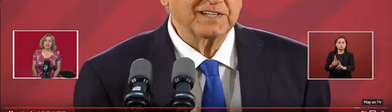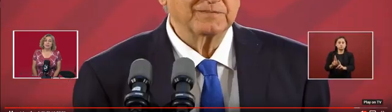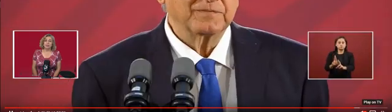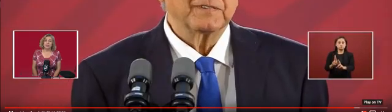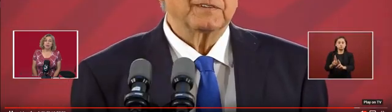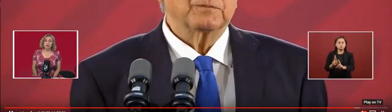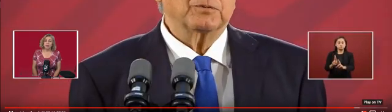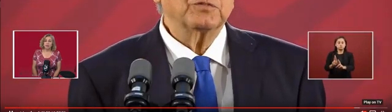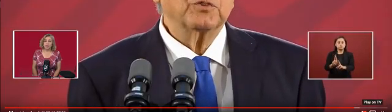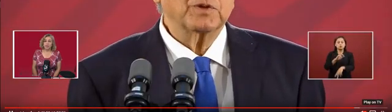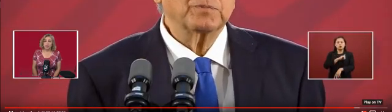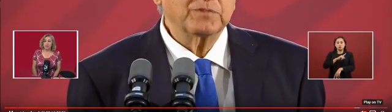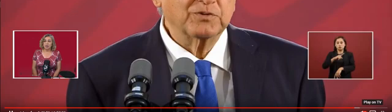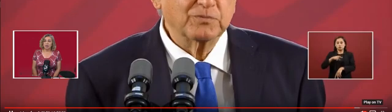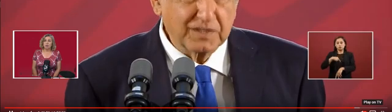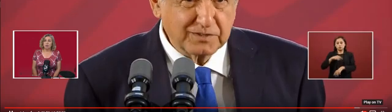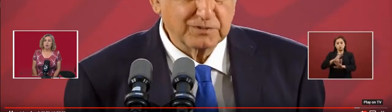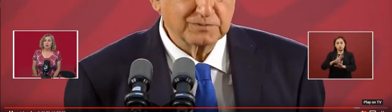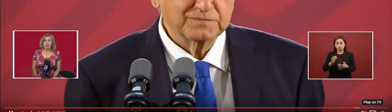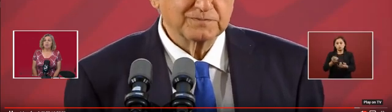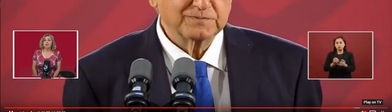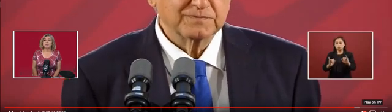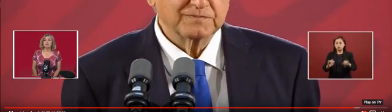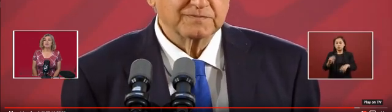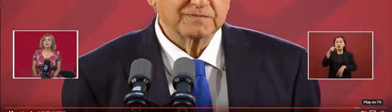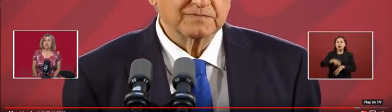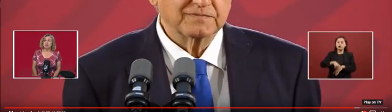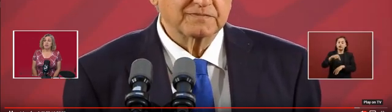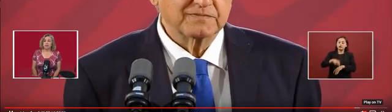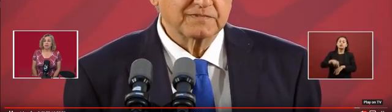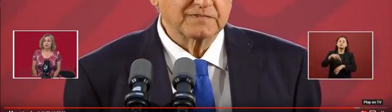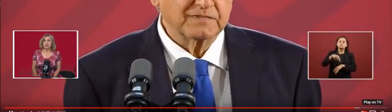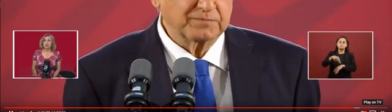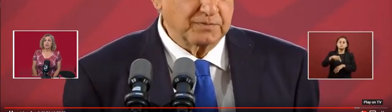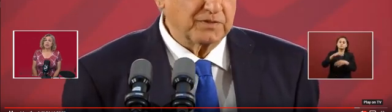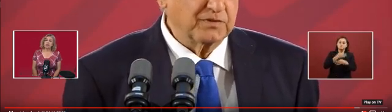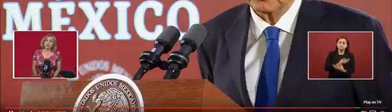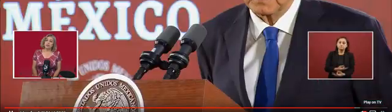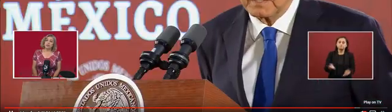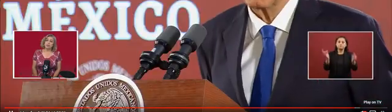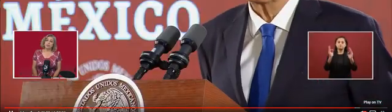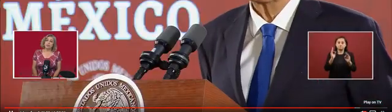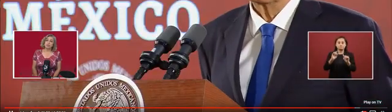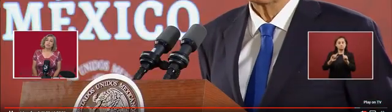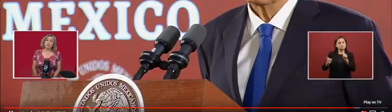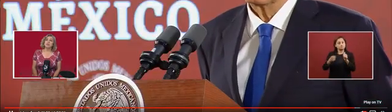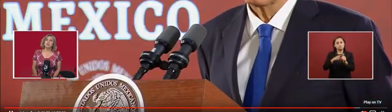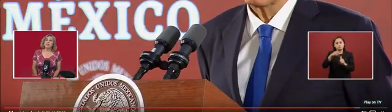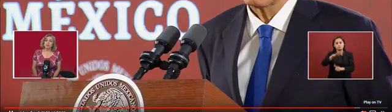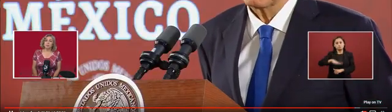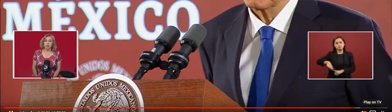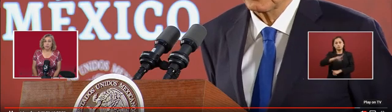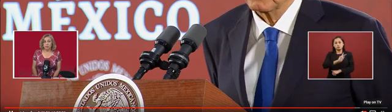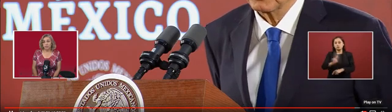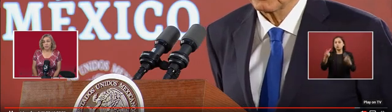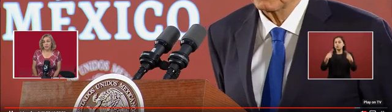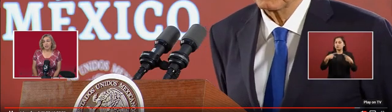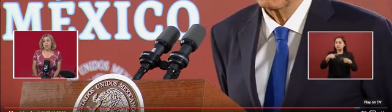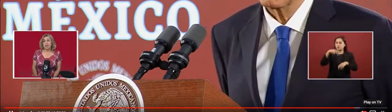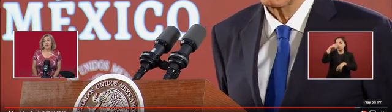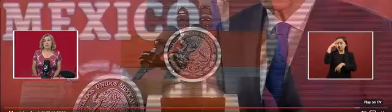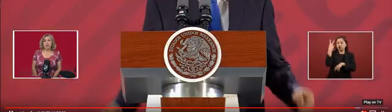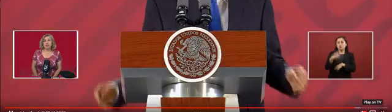Perdieron Those people that familiares, lost family los members, niños. the children. Ella es She's in charge, she's responsible for